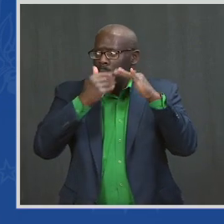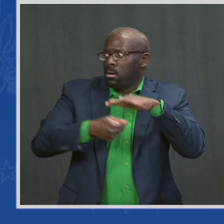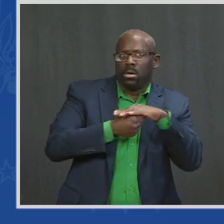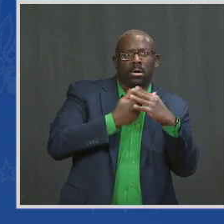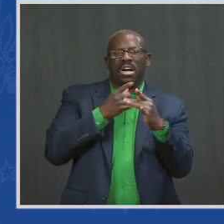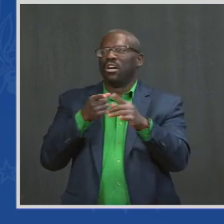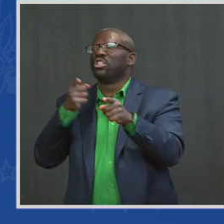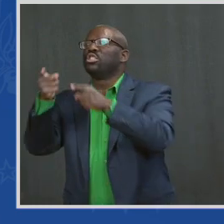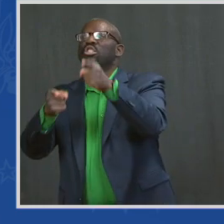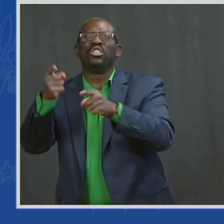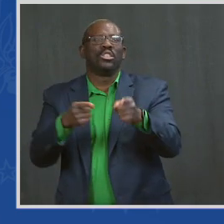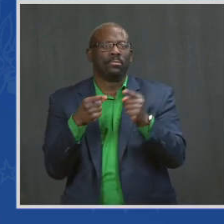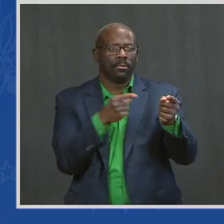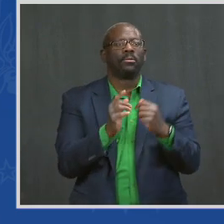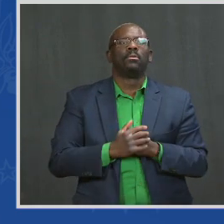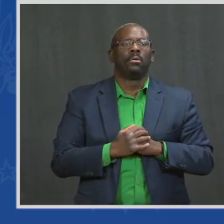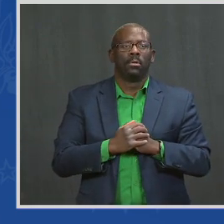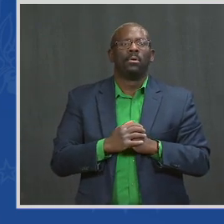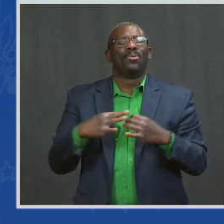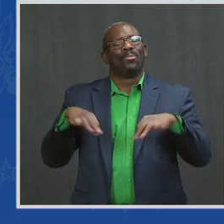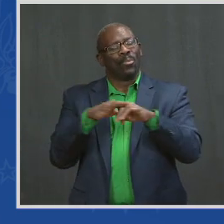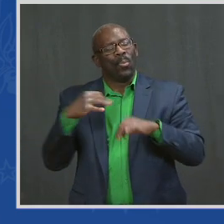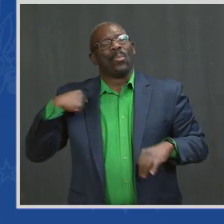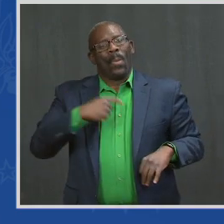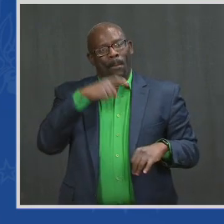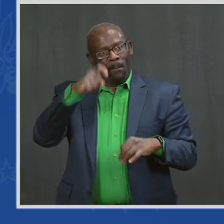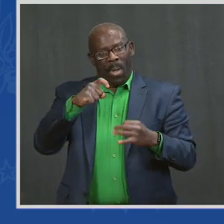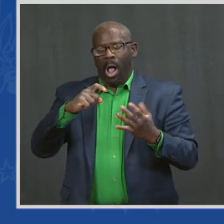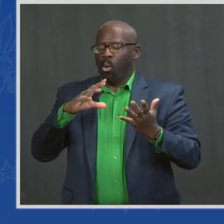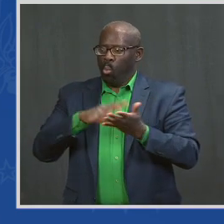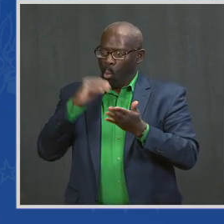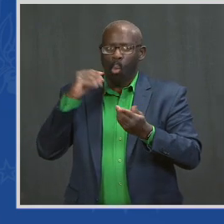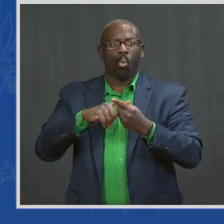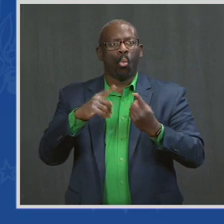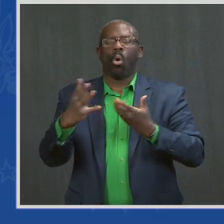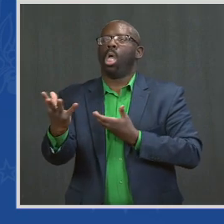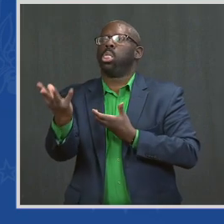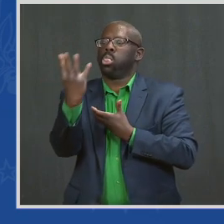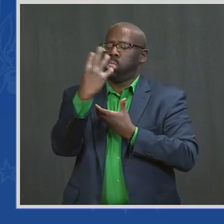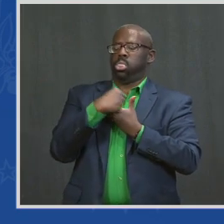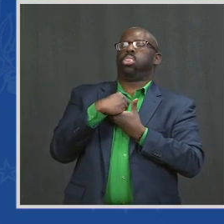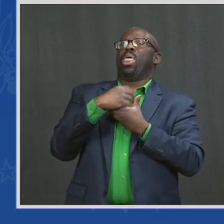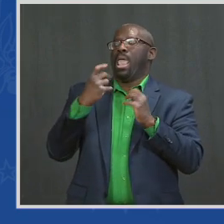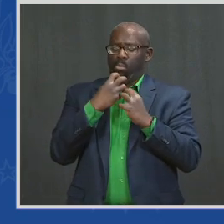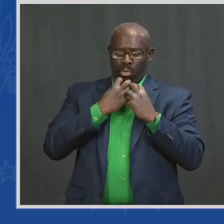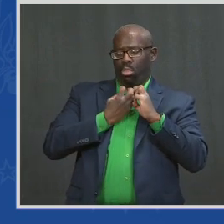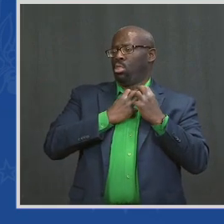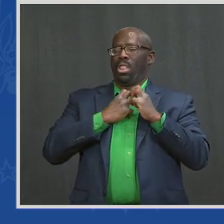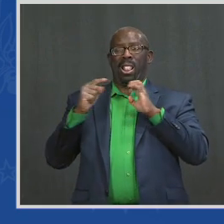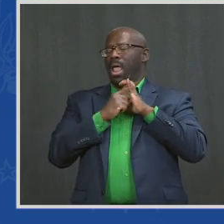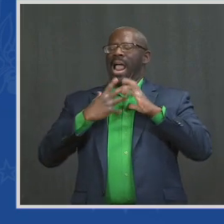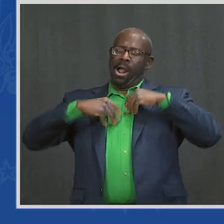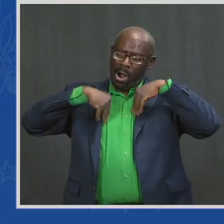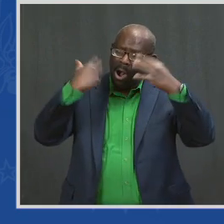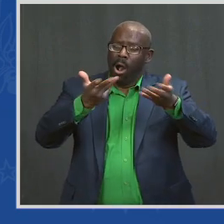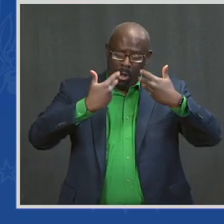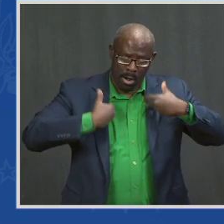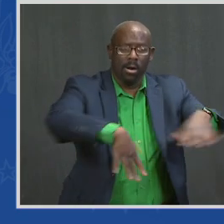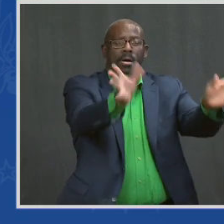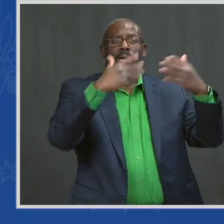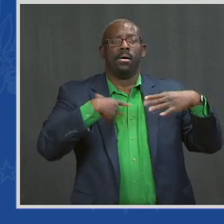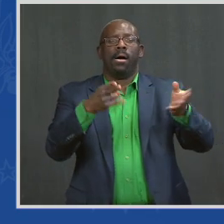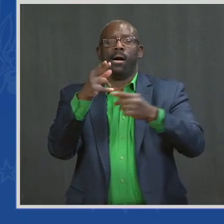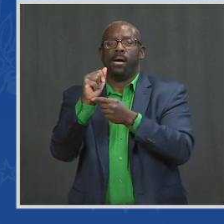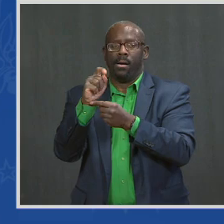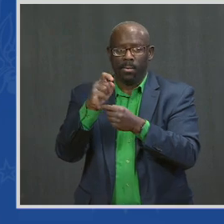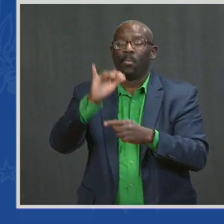rock, it comes out. And that's what we must understand, that Juneteenth represents not only the